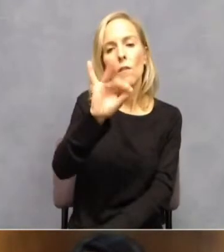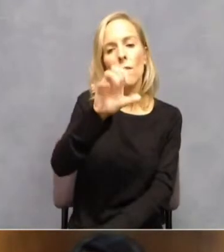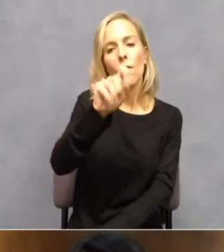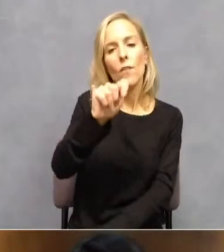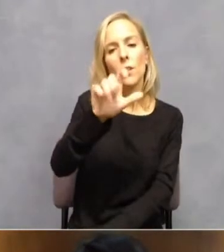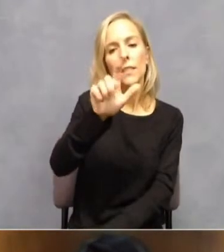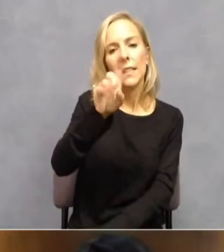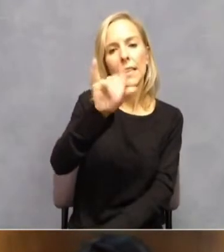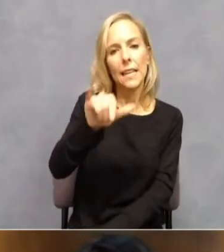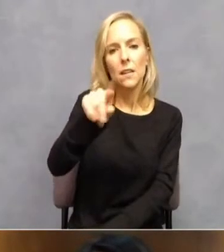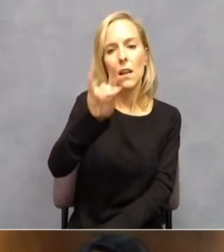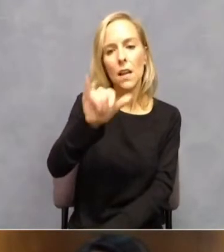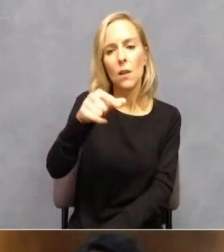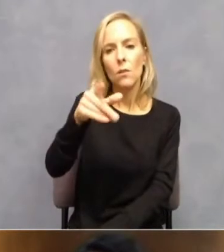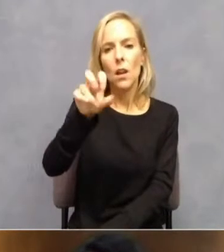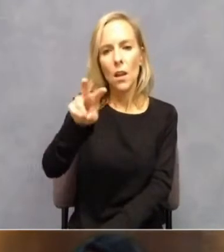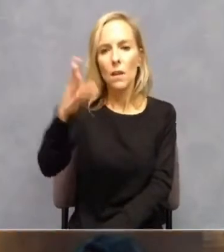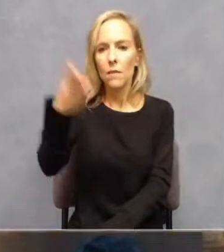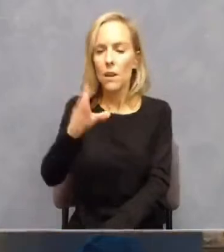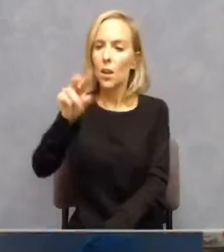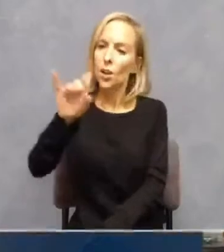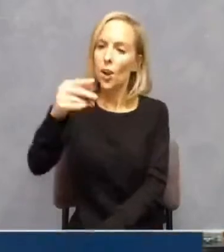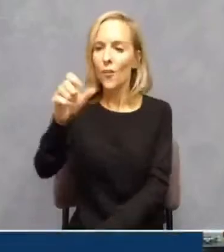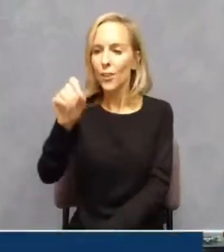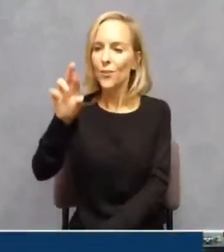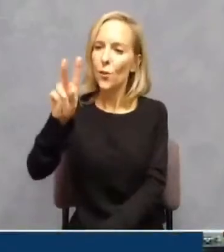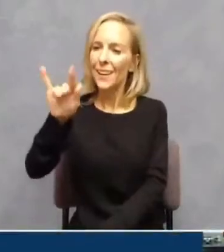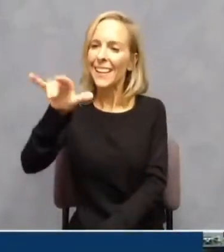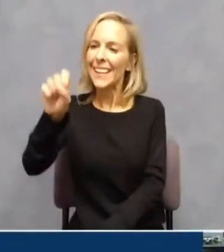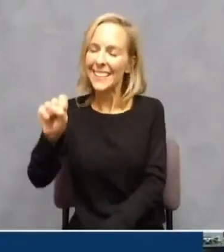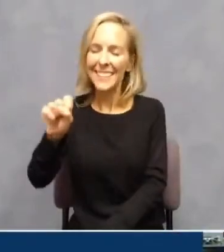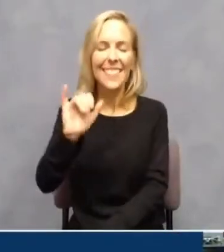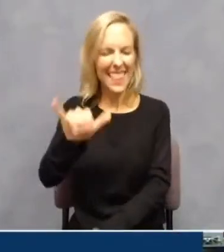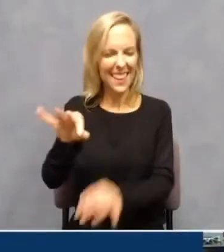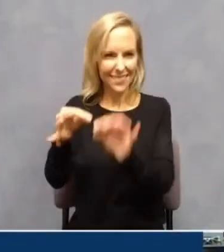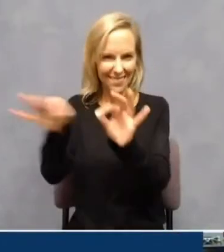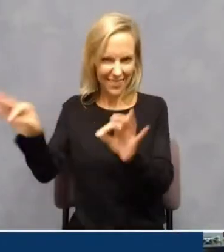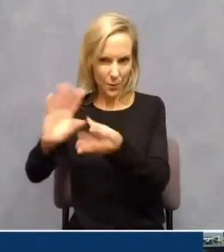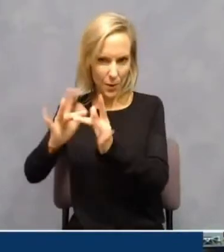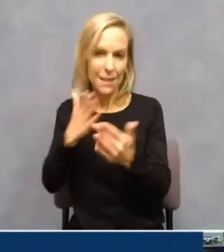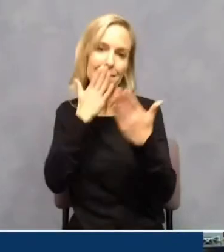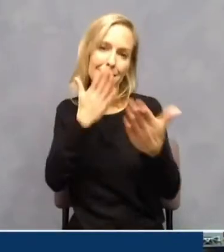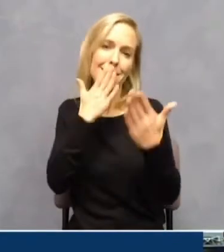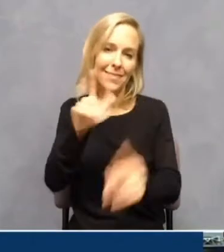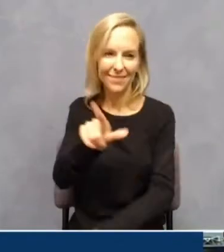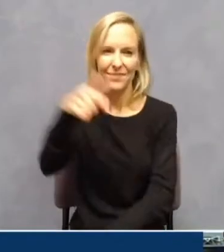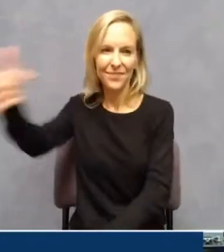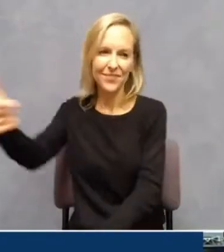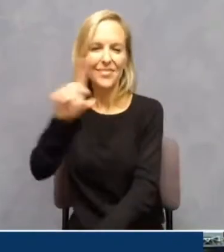firstlady.ky.gov/coverings for kids. Thank you so much. And now I'm going to turn it over to Dr. Stack.